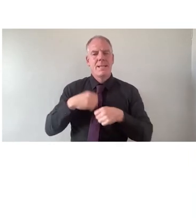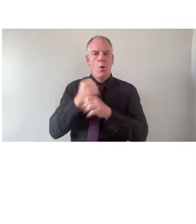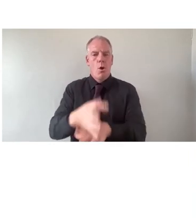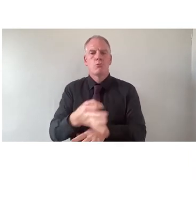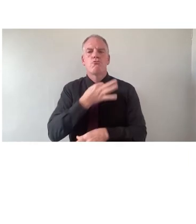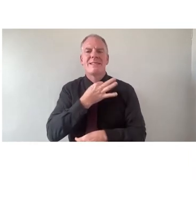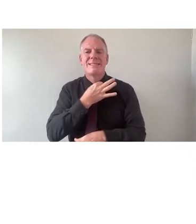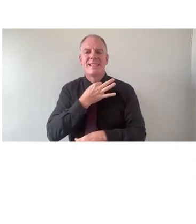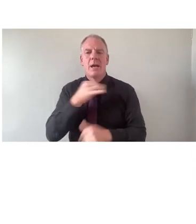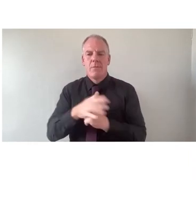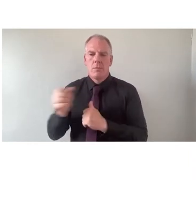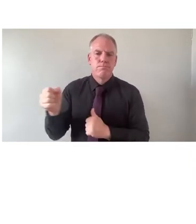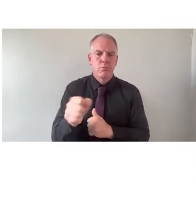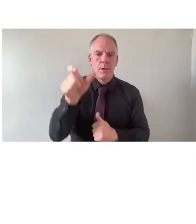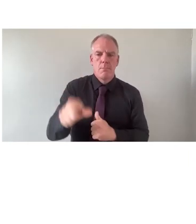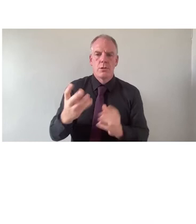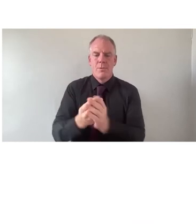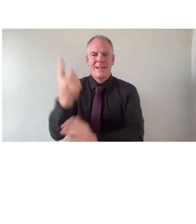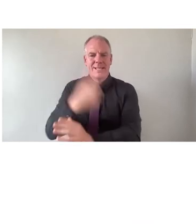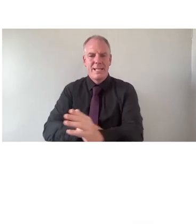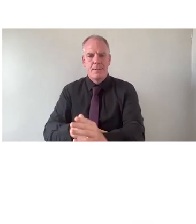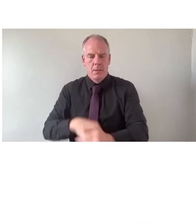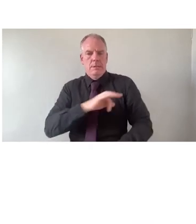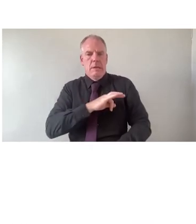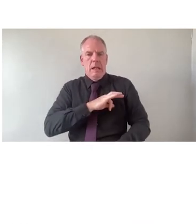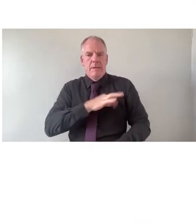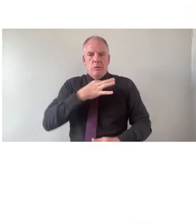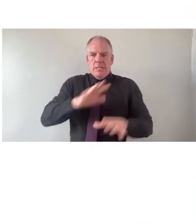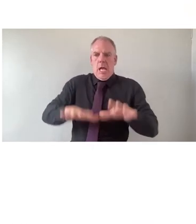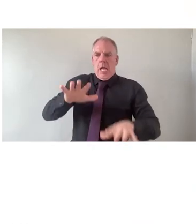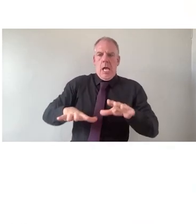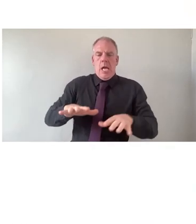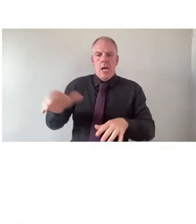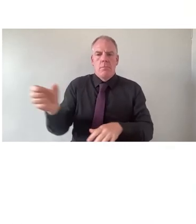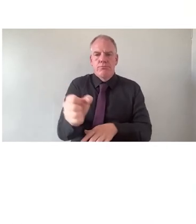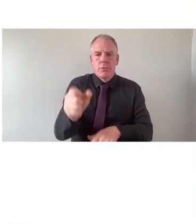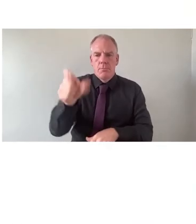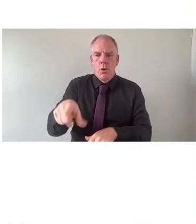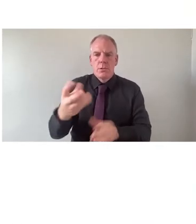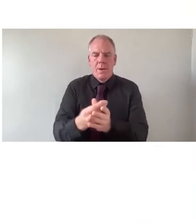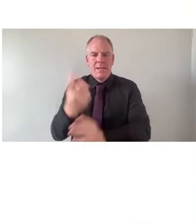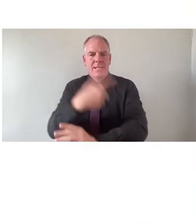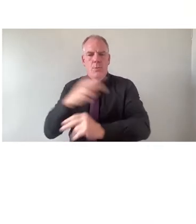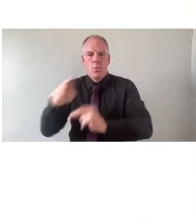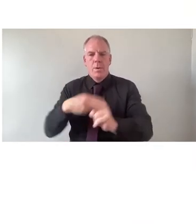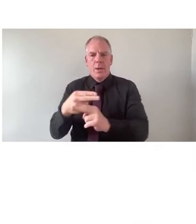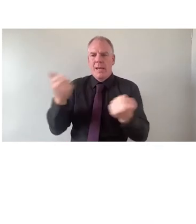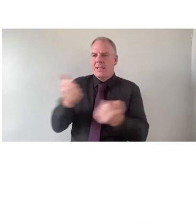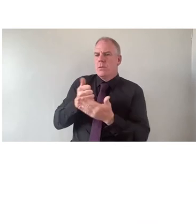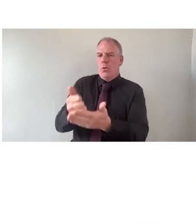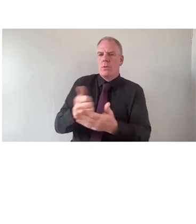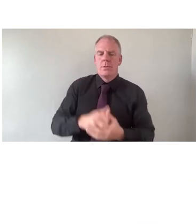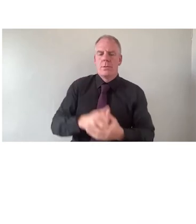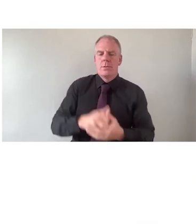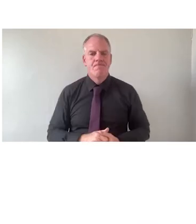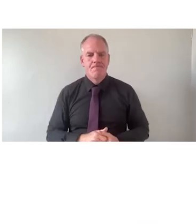to really feel like they're putting themselves at risk when they employ someone with a disability without supports.